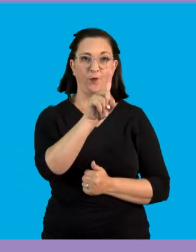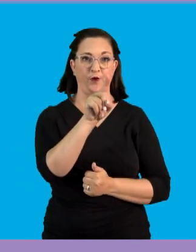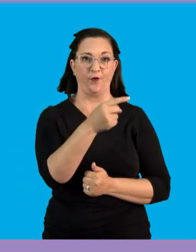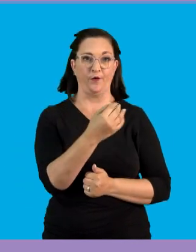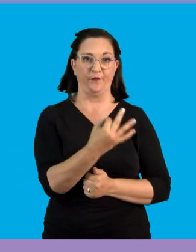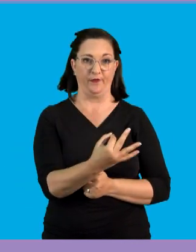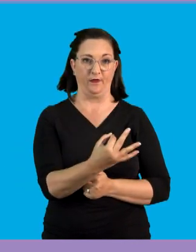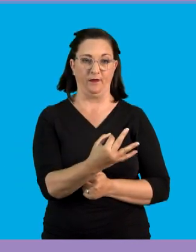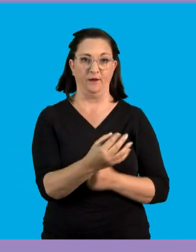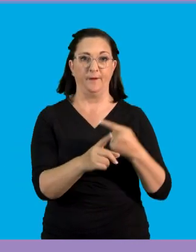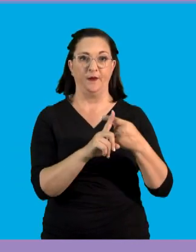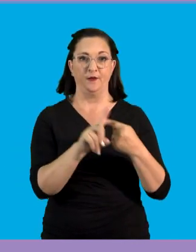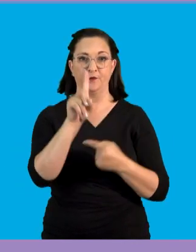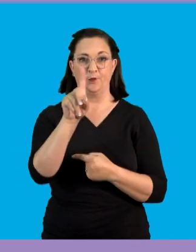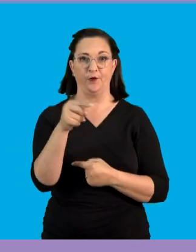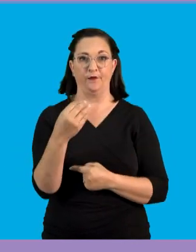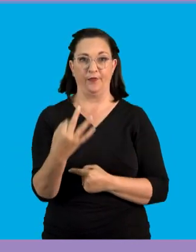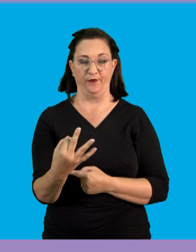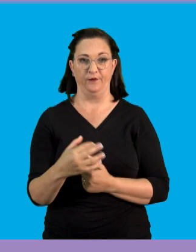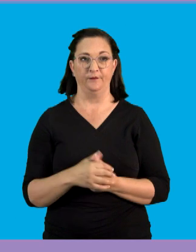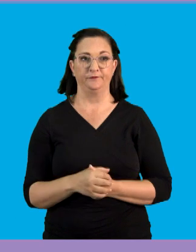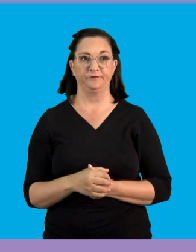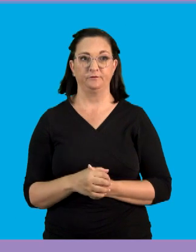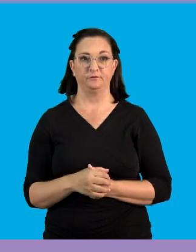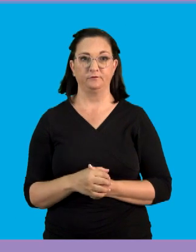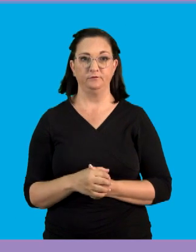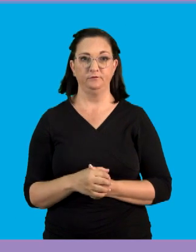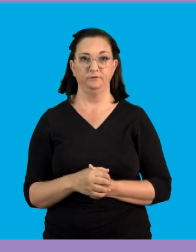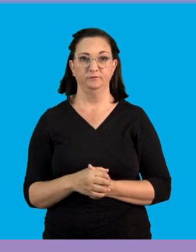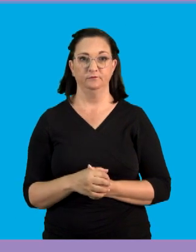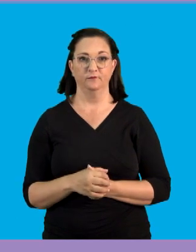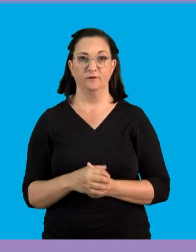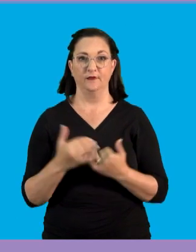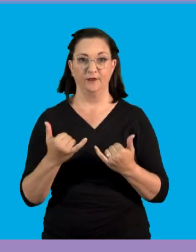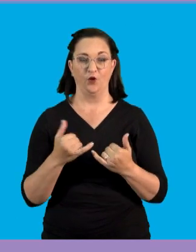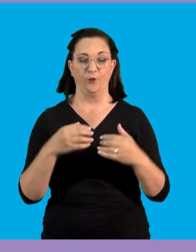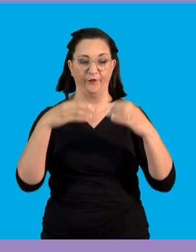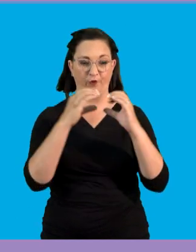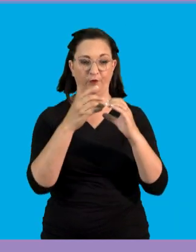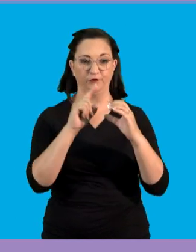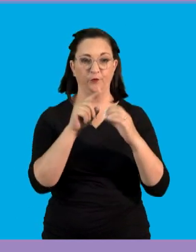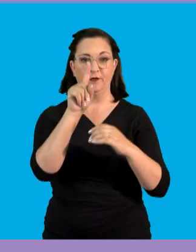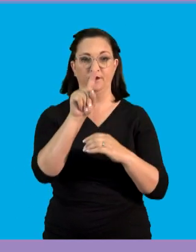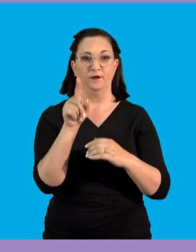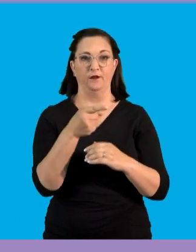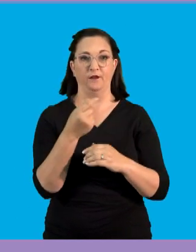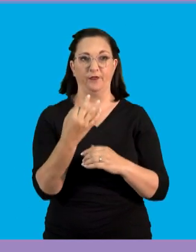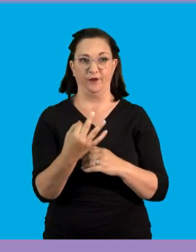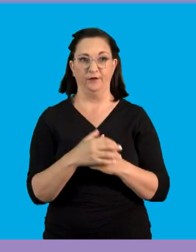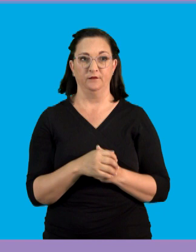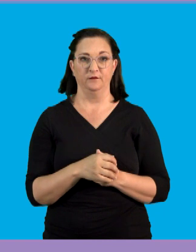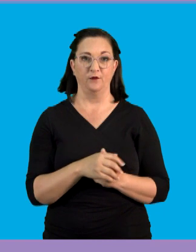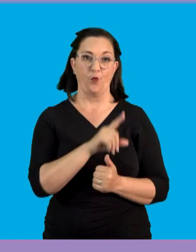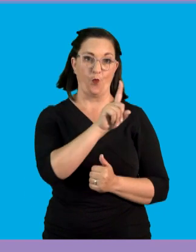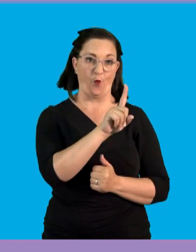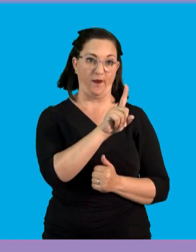have 1 third plus 1 third. We are adding thirds. So what's going to happen if I